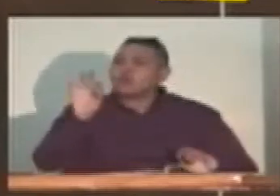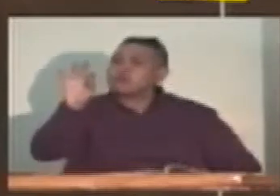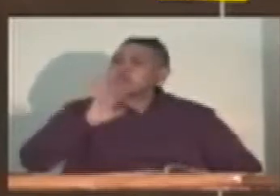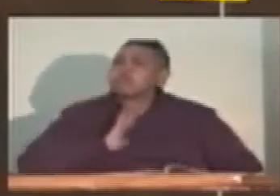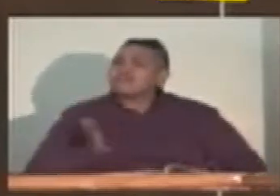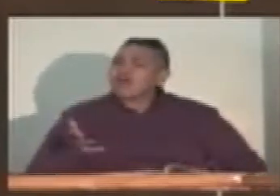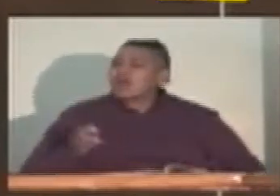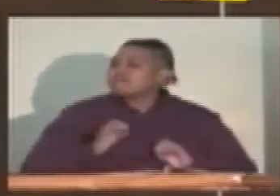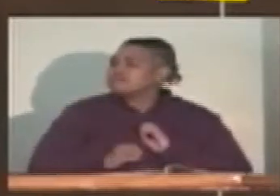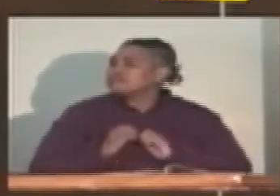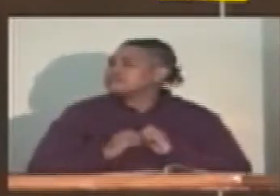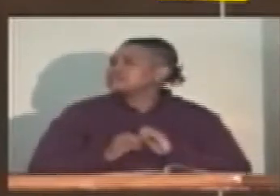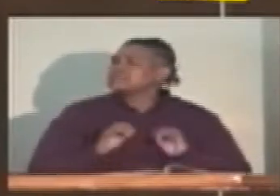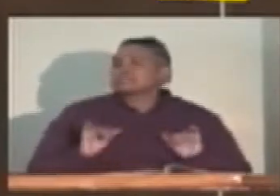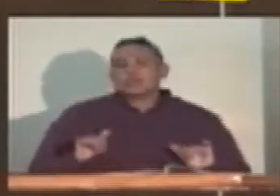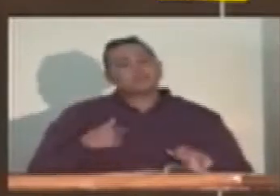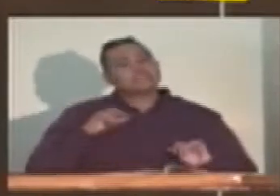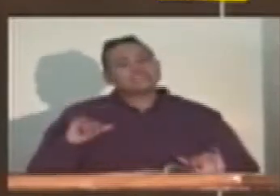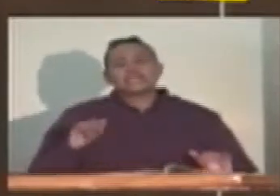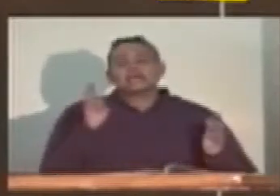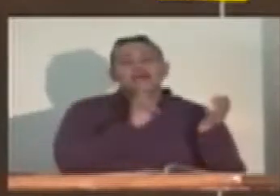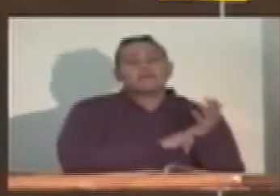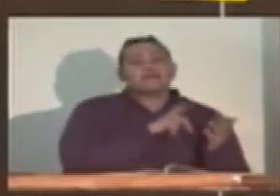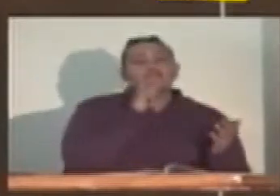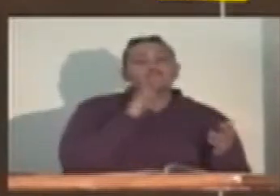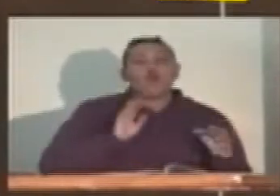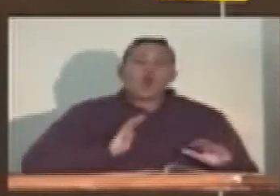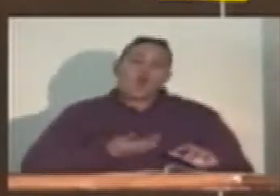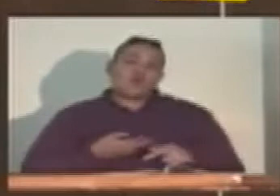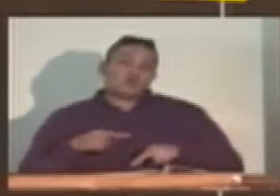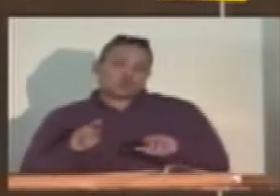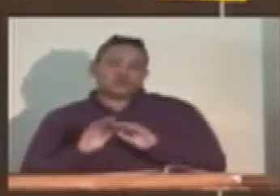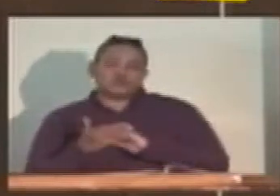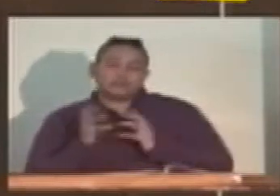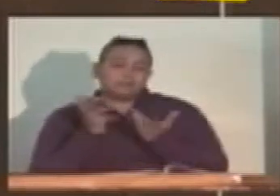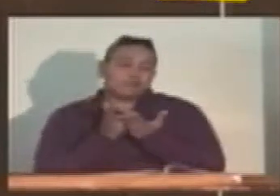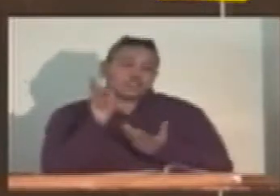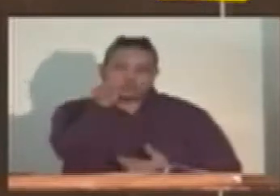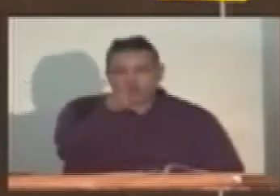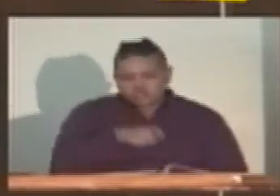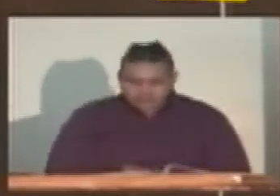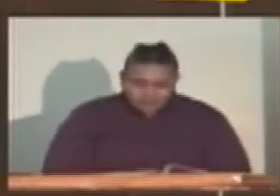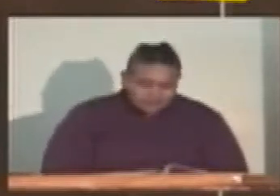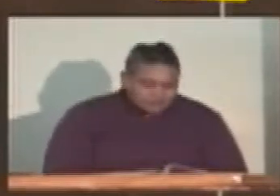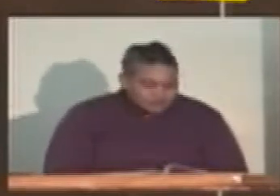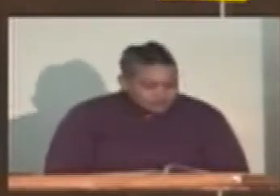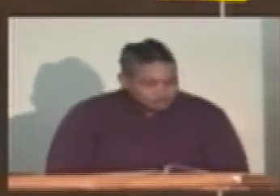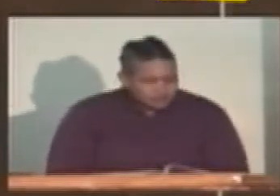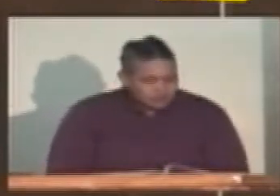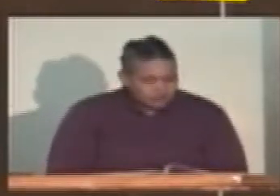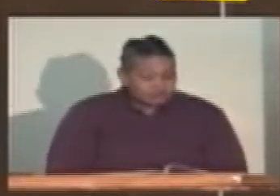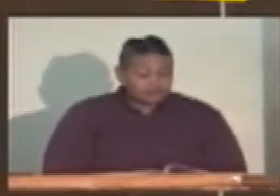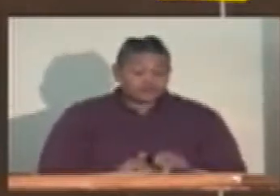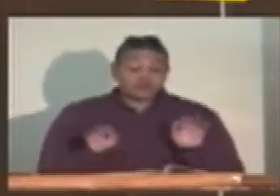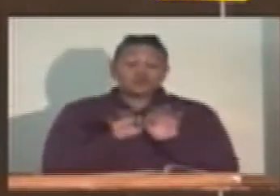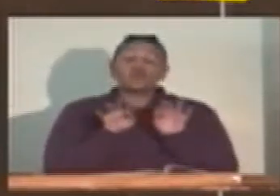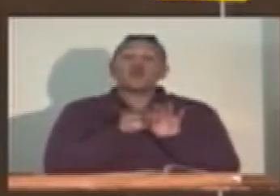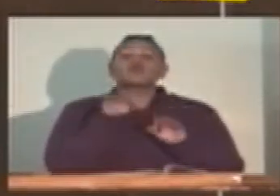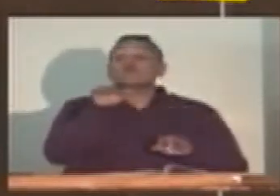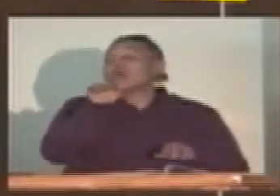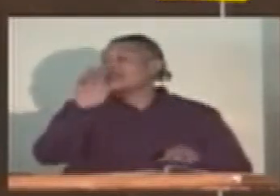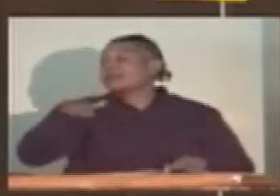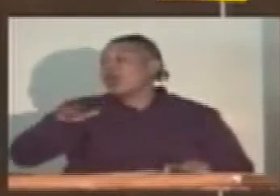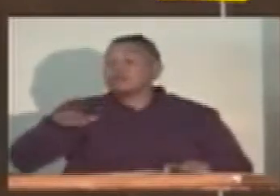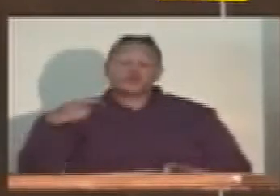condition. We need a similar application to the remainder of our roads. It is worth reminding the House